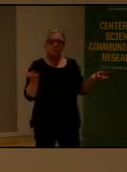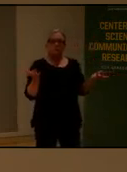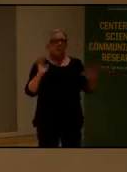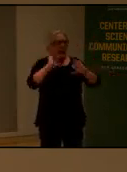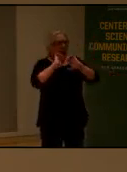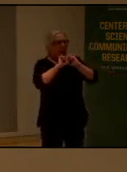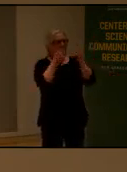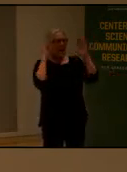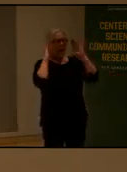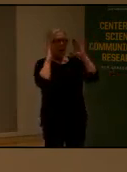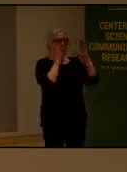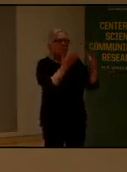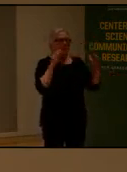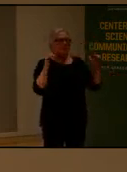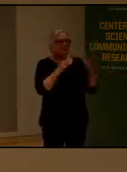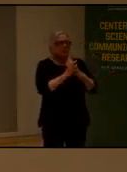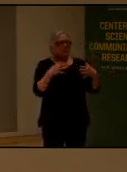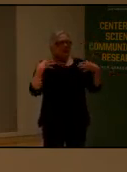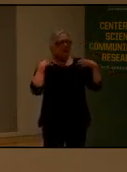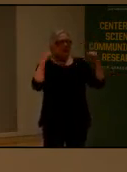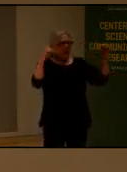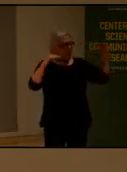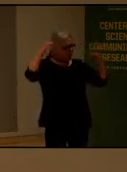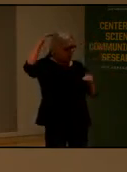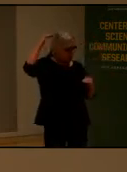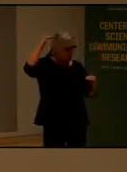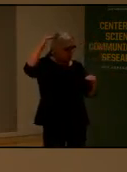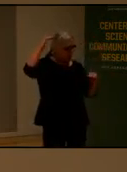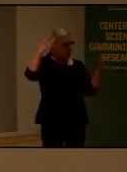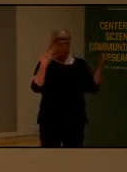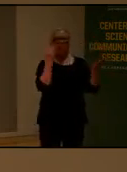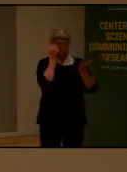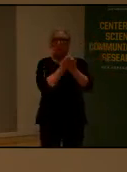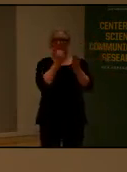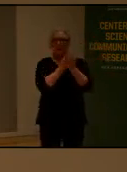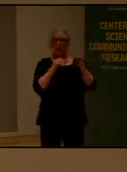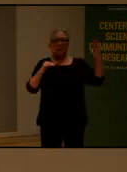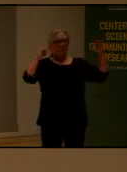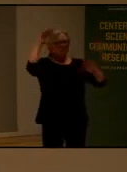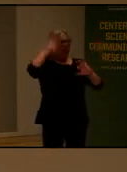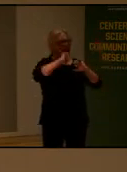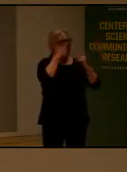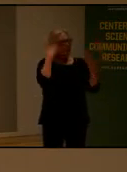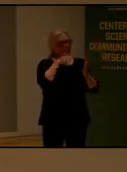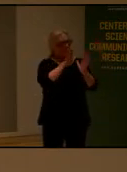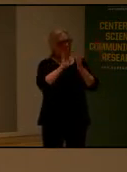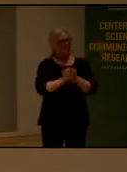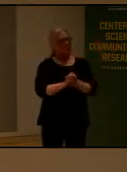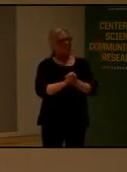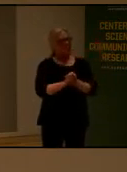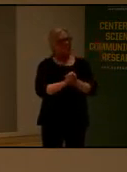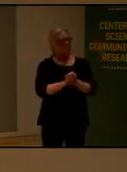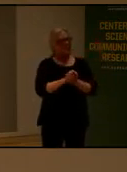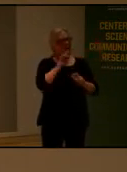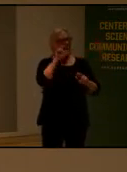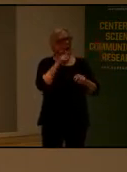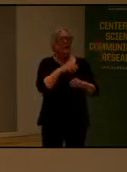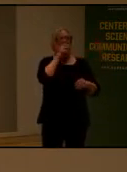or from systemic and structural racism and economic injustice. The pandemic, aging, you name